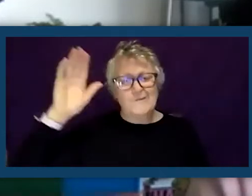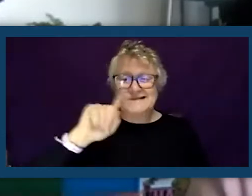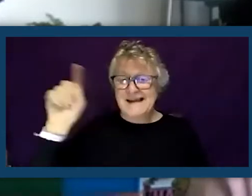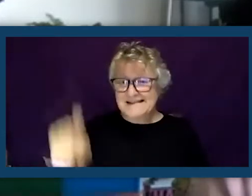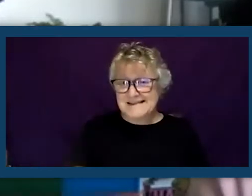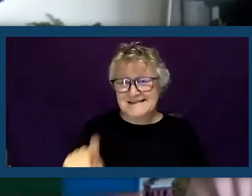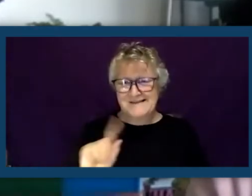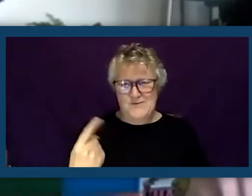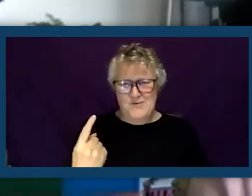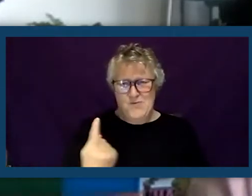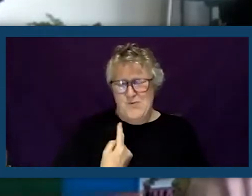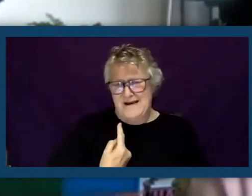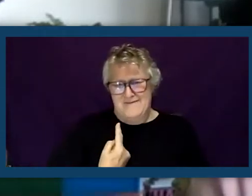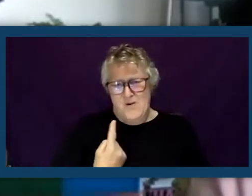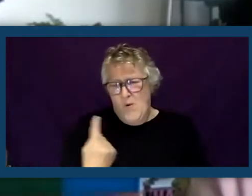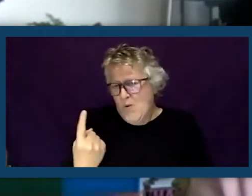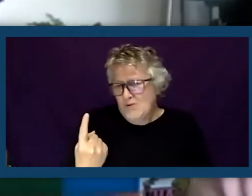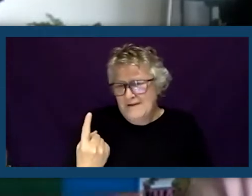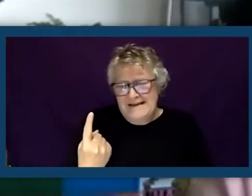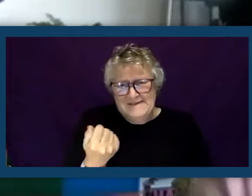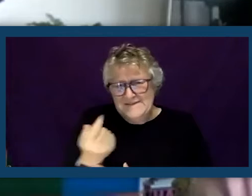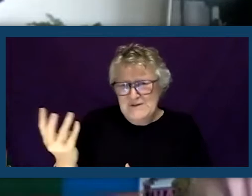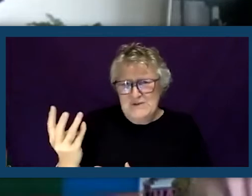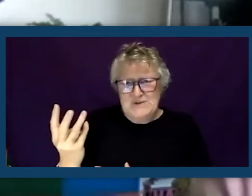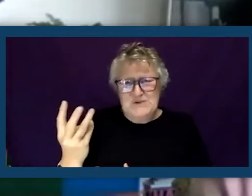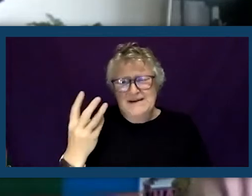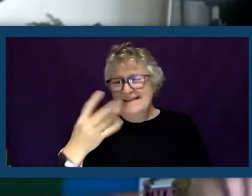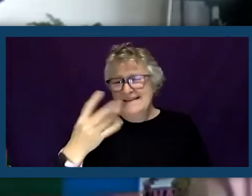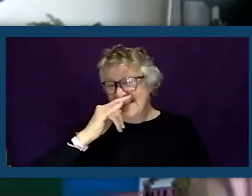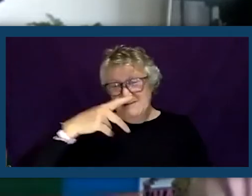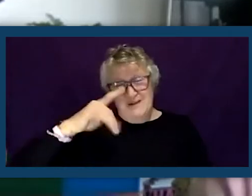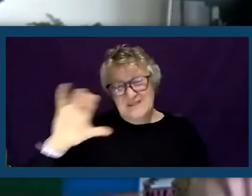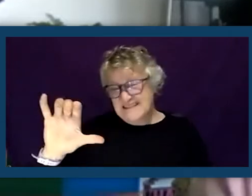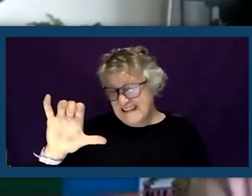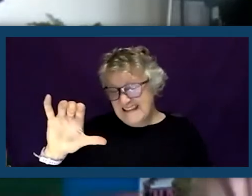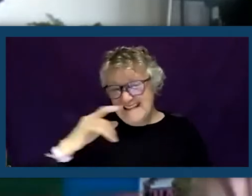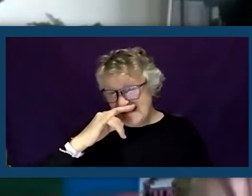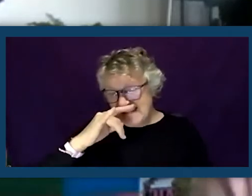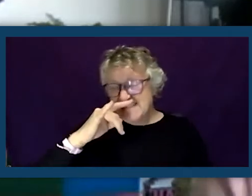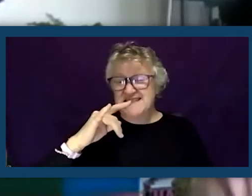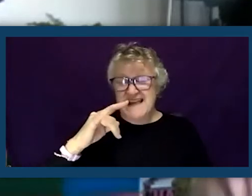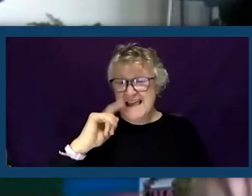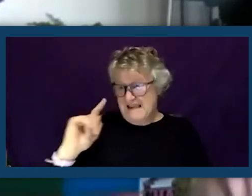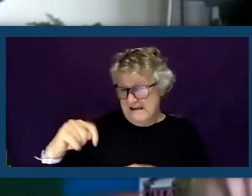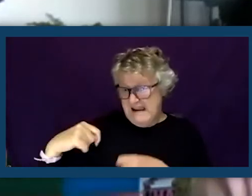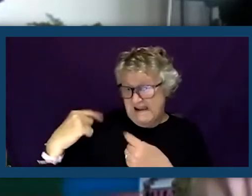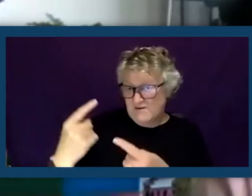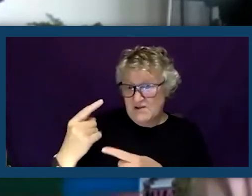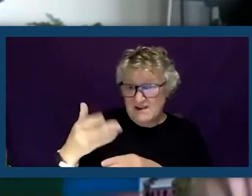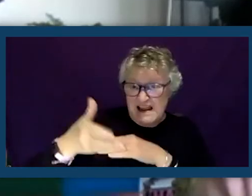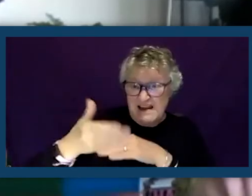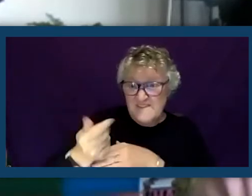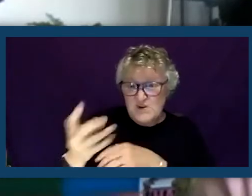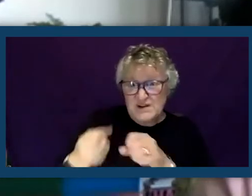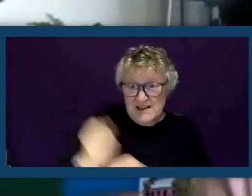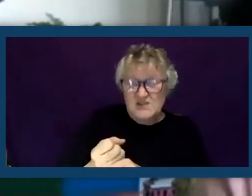only kids of color growing up, in sort of the suburbs of Houston. And over the past number of years, really gotten involved with